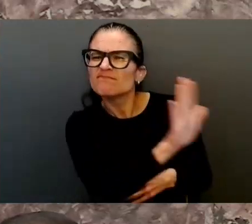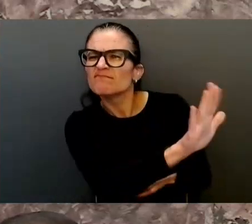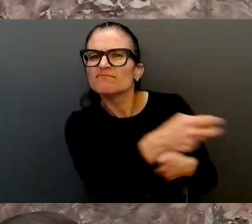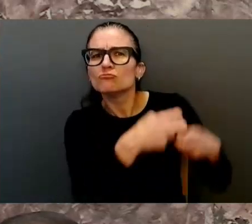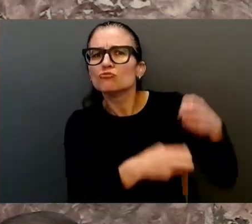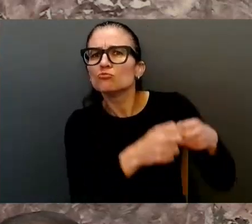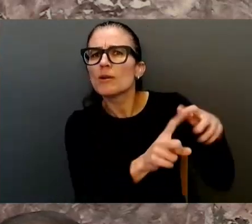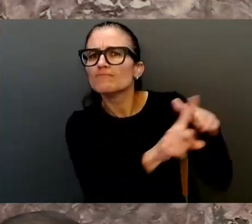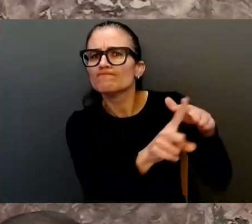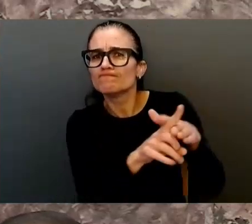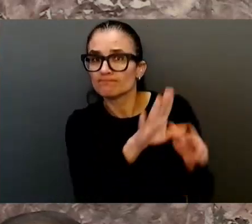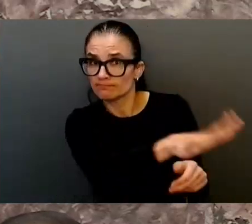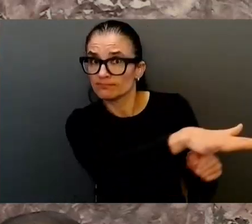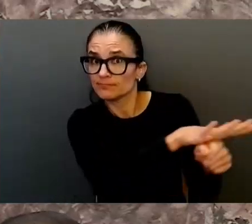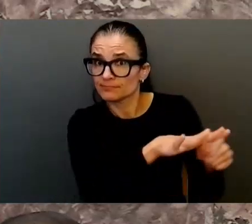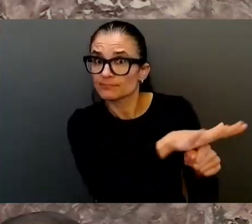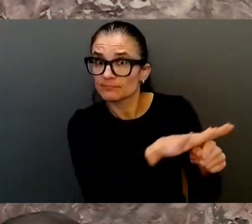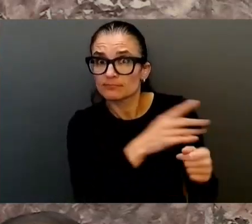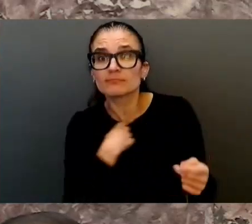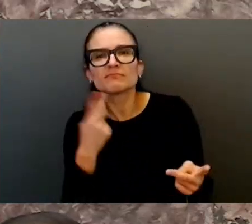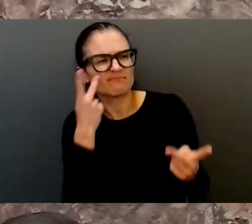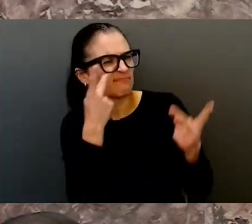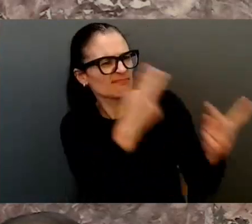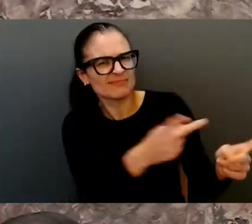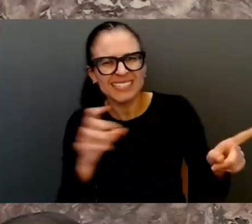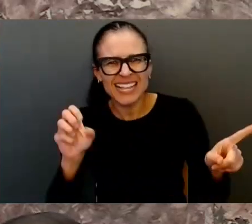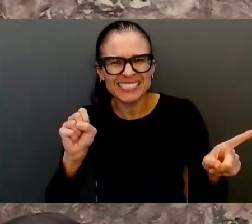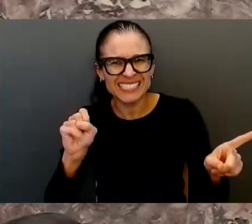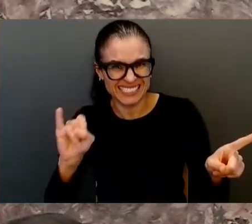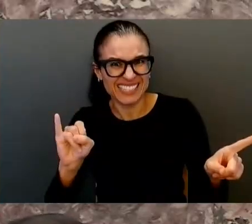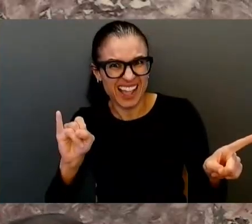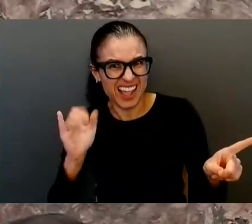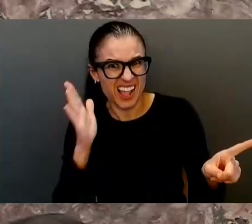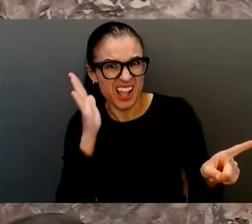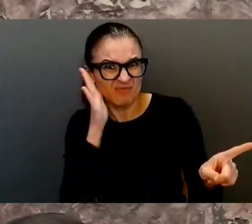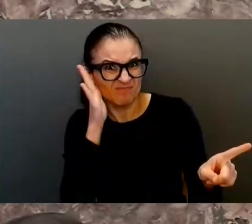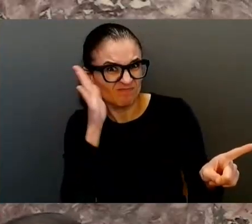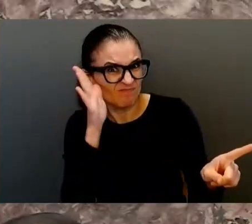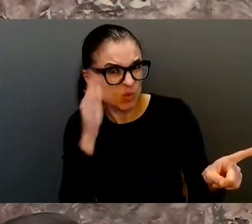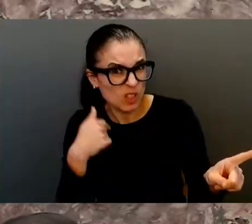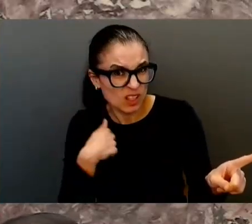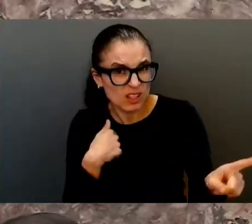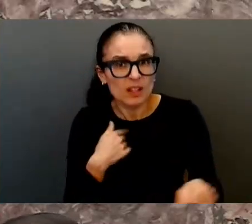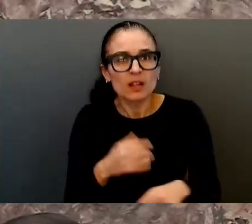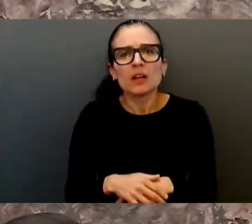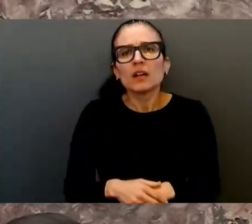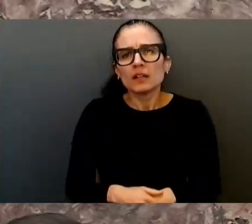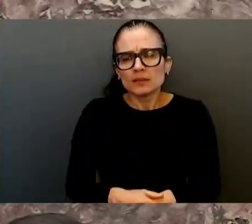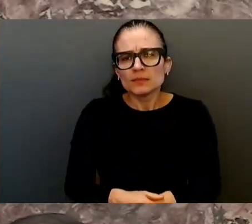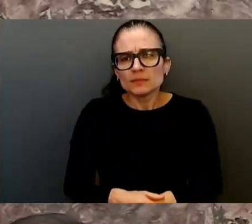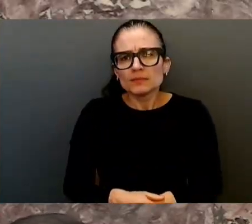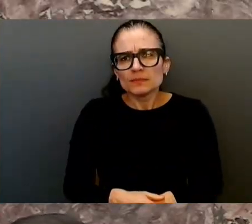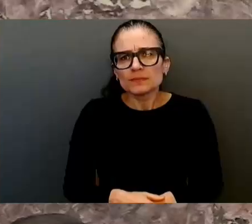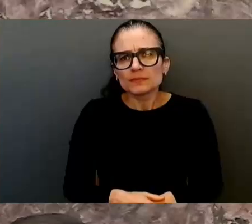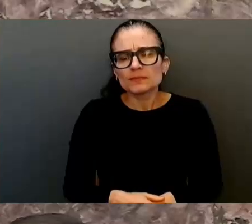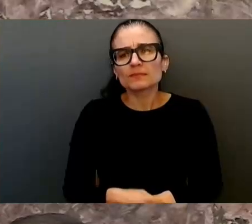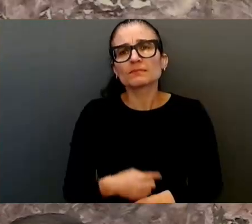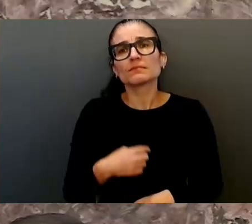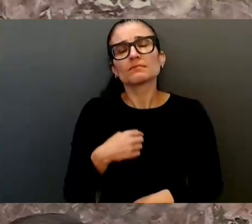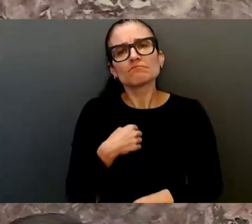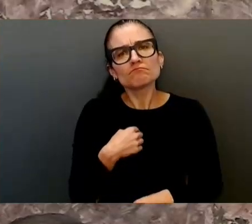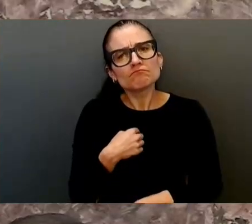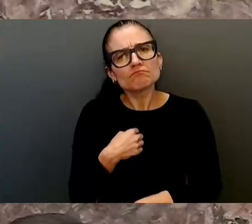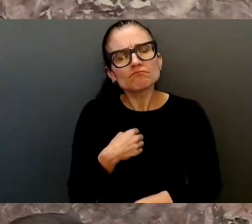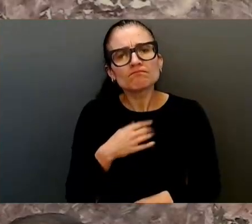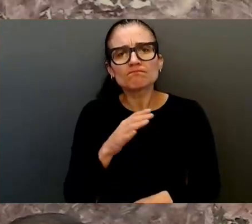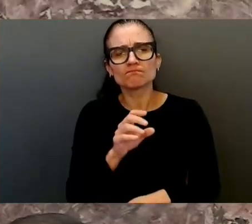Salt Spring Island together with him very soon. Mr. Speaker, I want to start by acknowledging just how hard long-term care facility